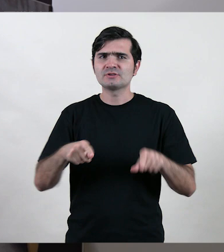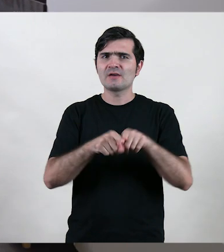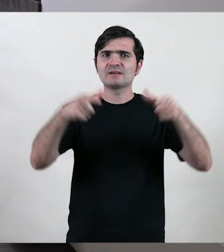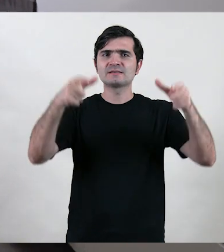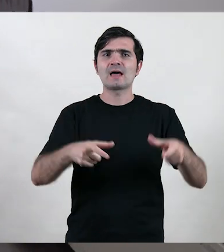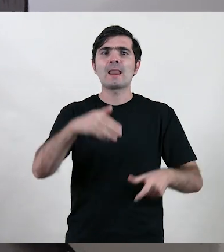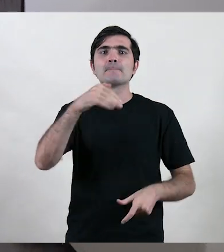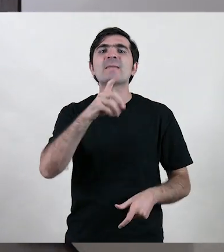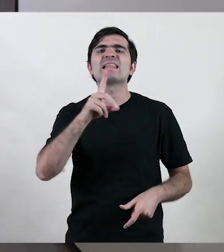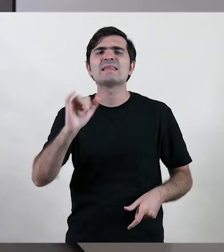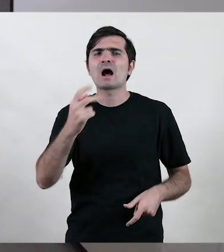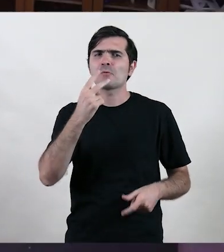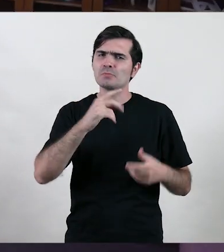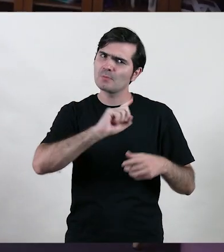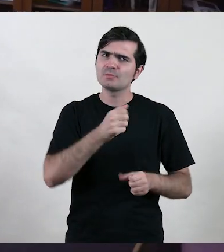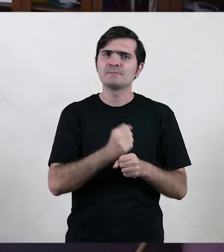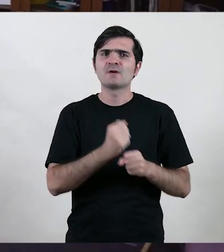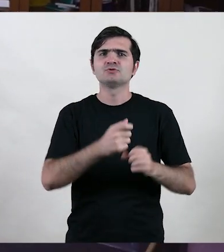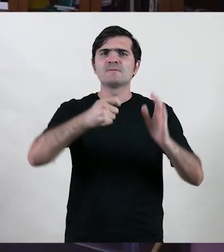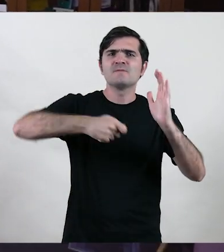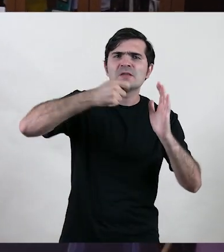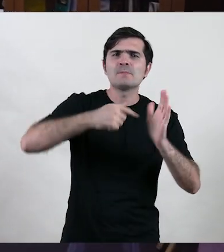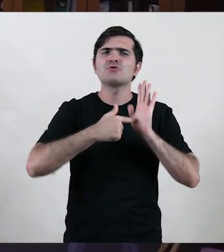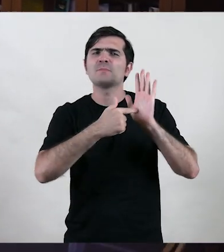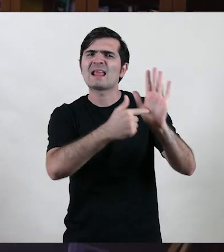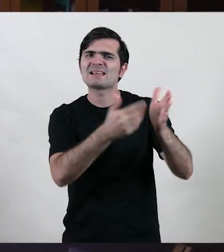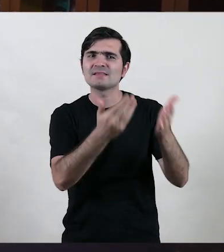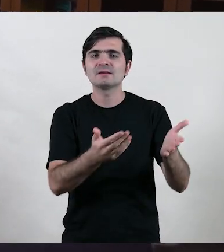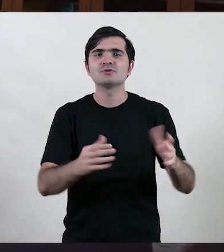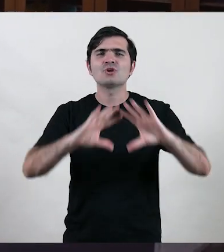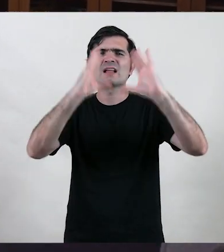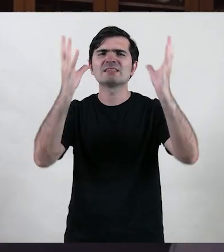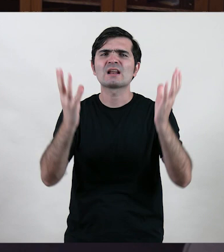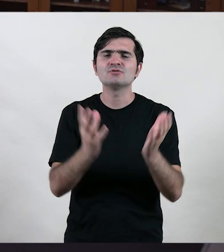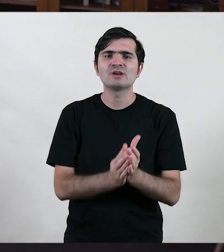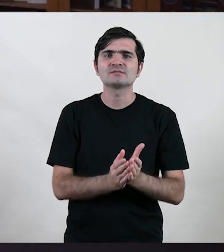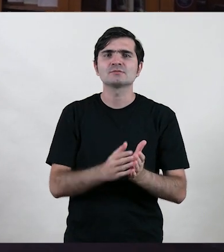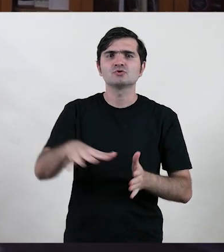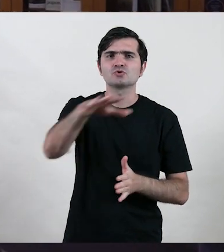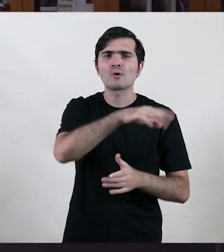and presentations outline the interactive character of this area.